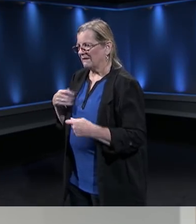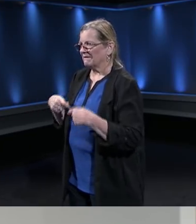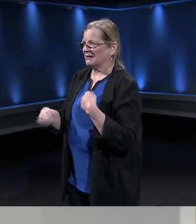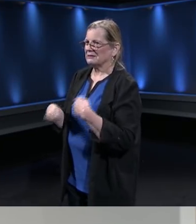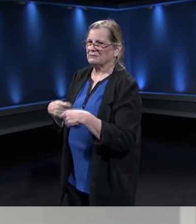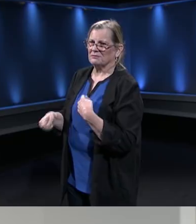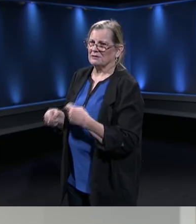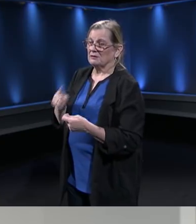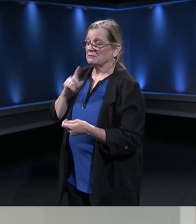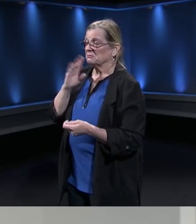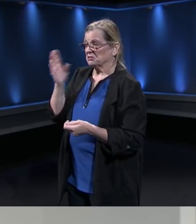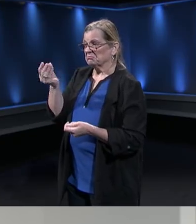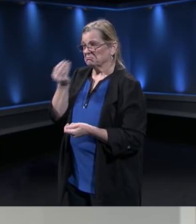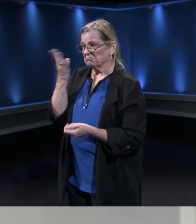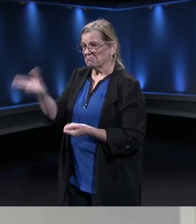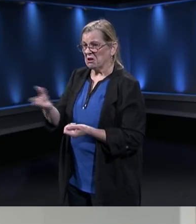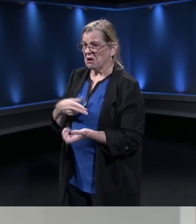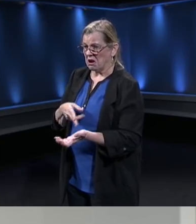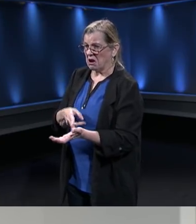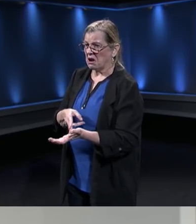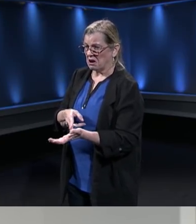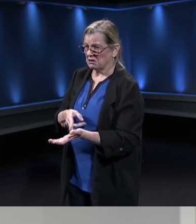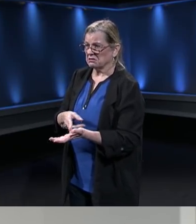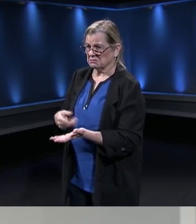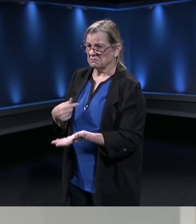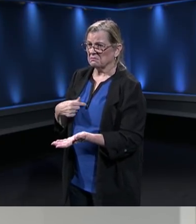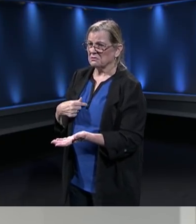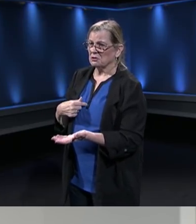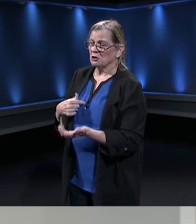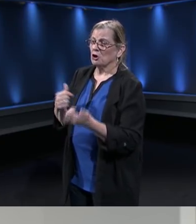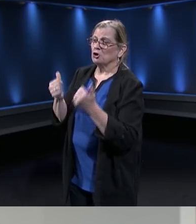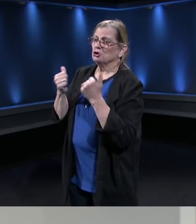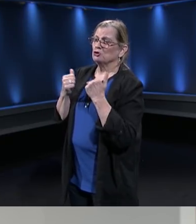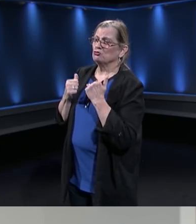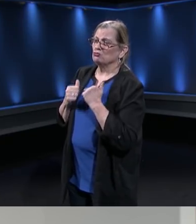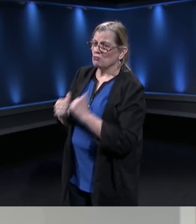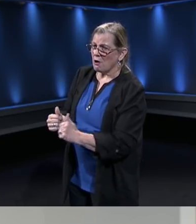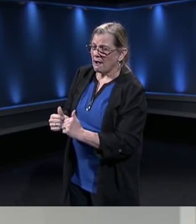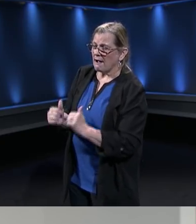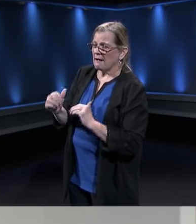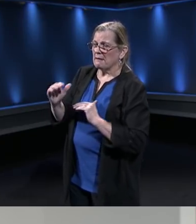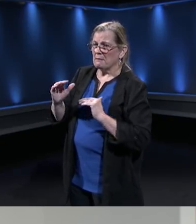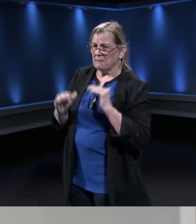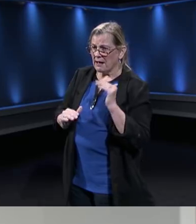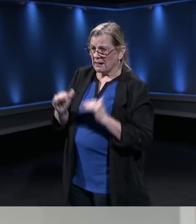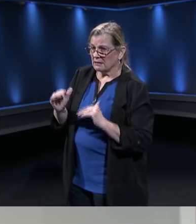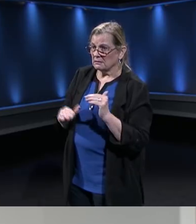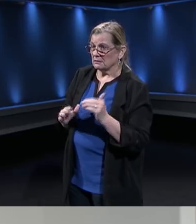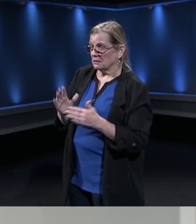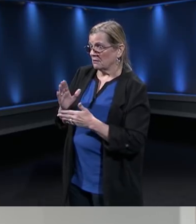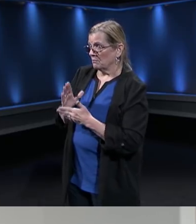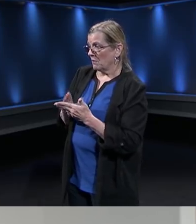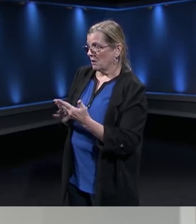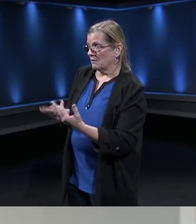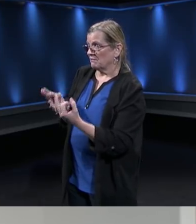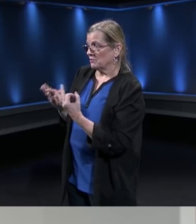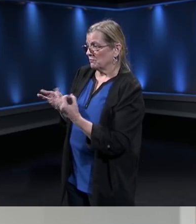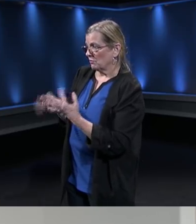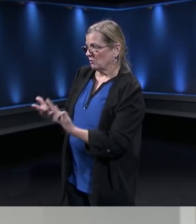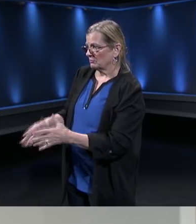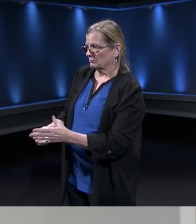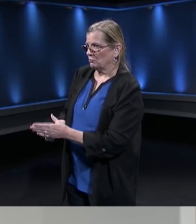honest, again, it's trying to find the right balance. Part of the feedback of the spring was that there was